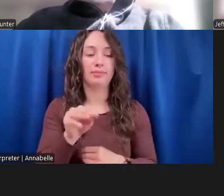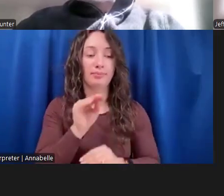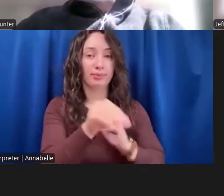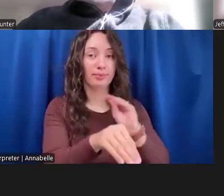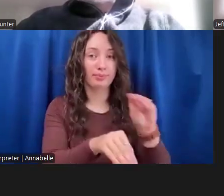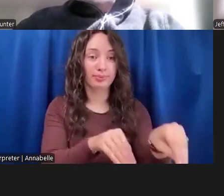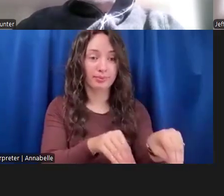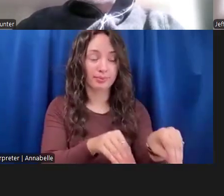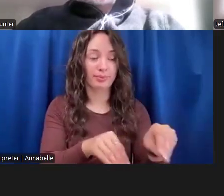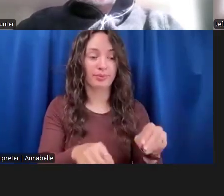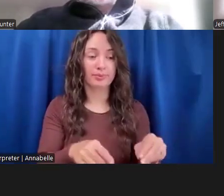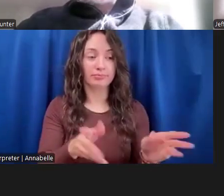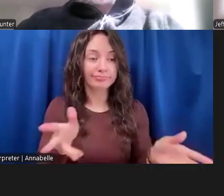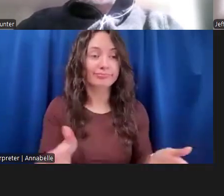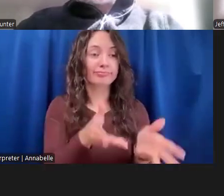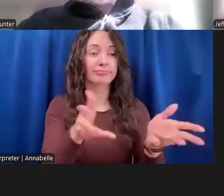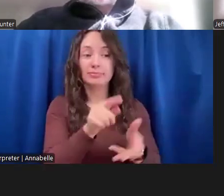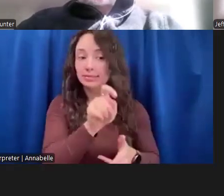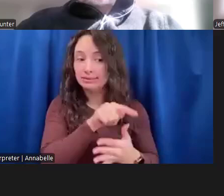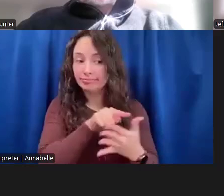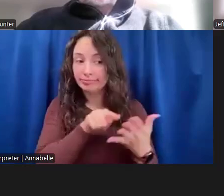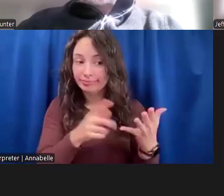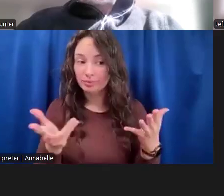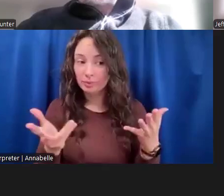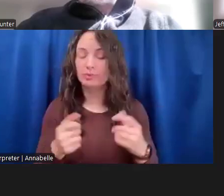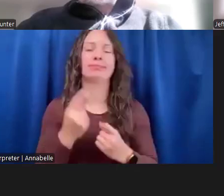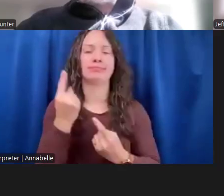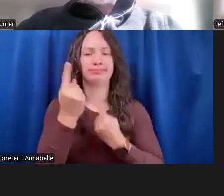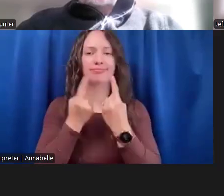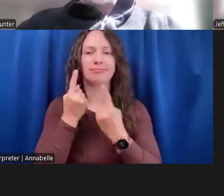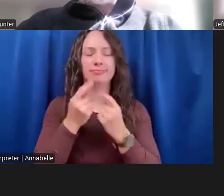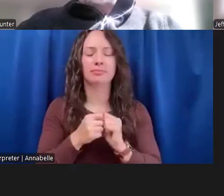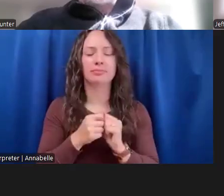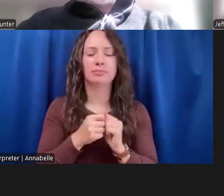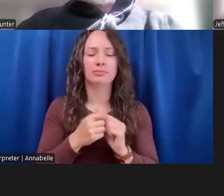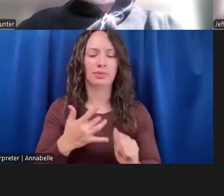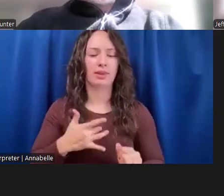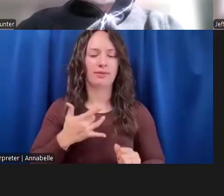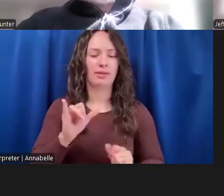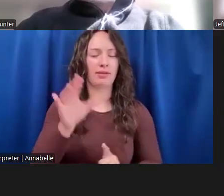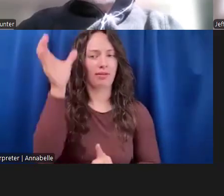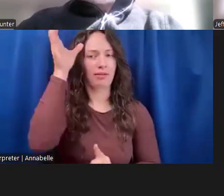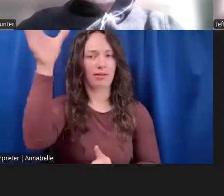And to me, it's a really useful concept.